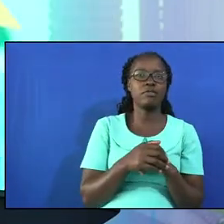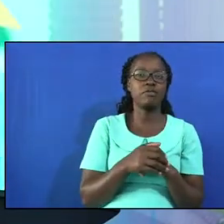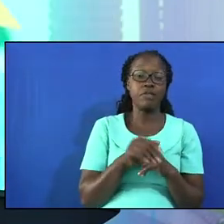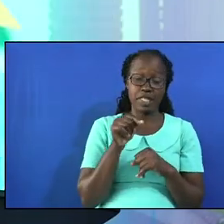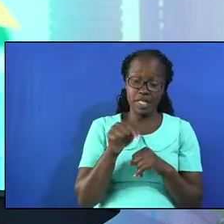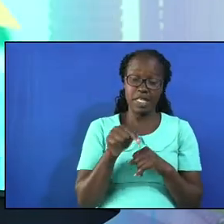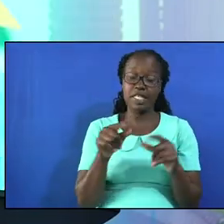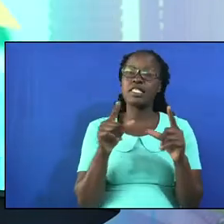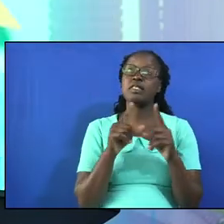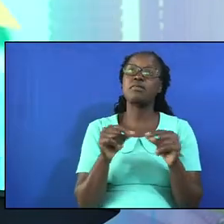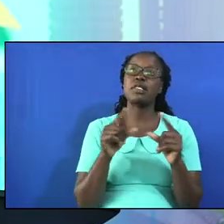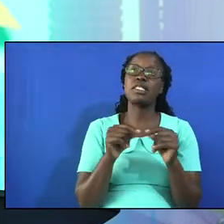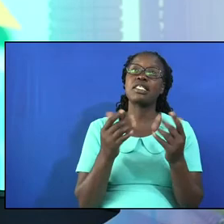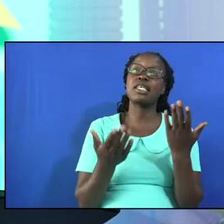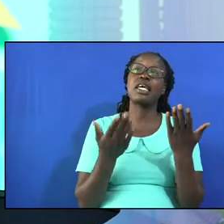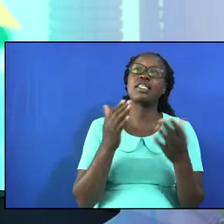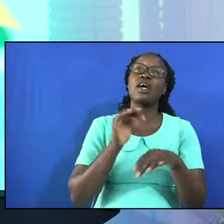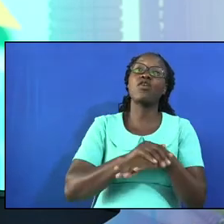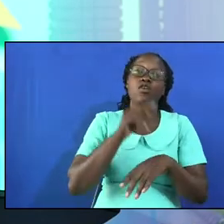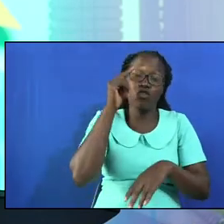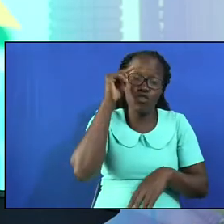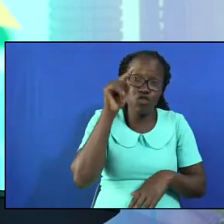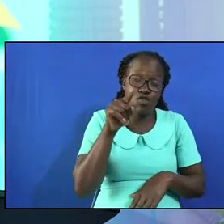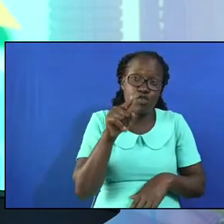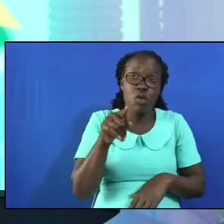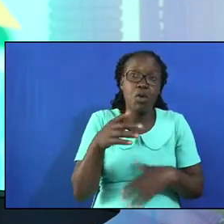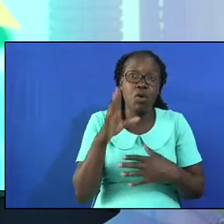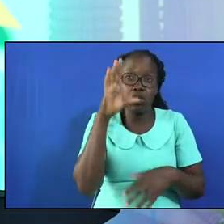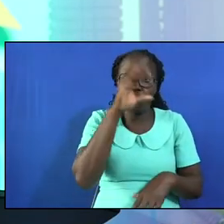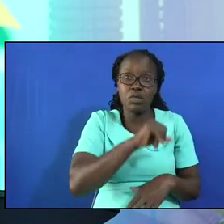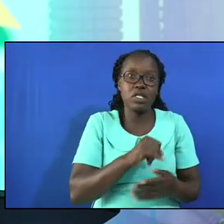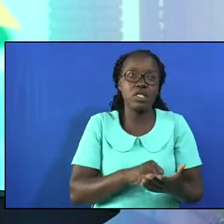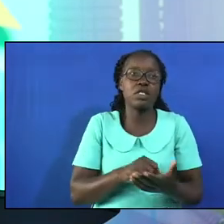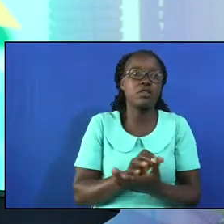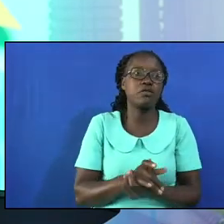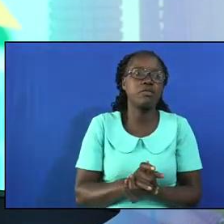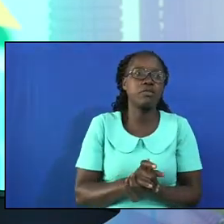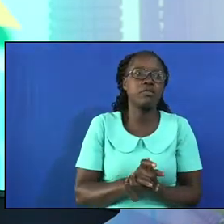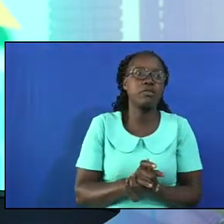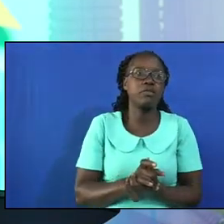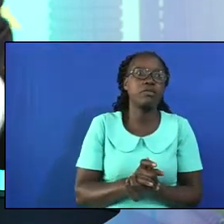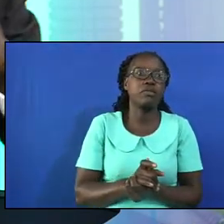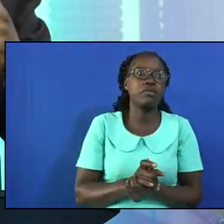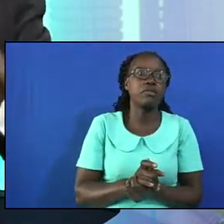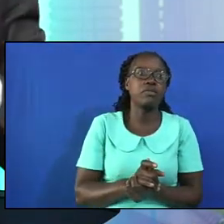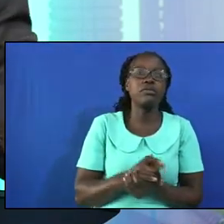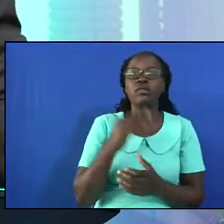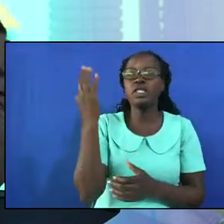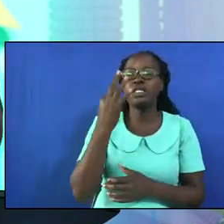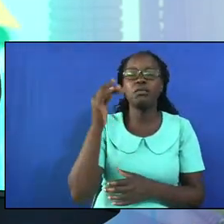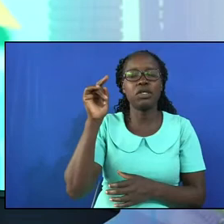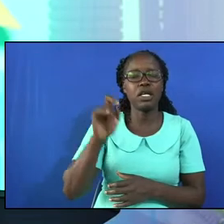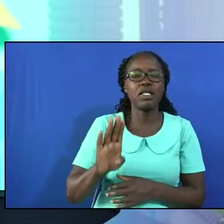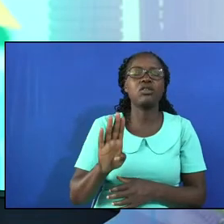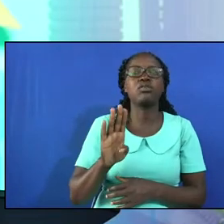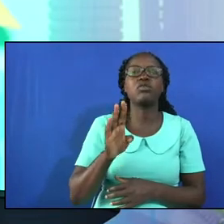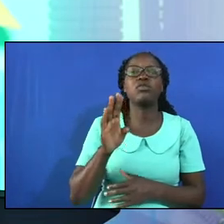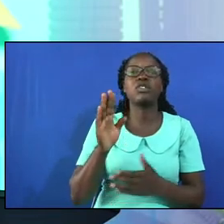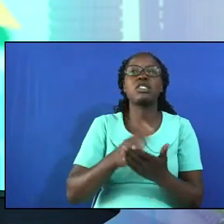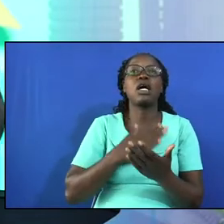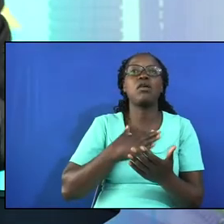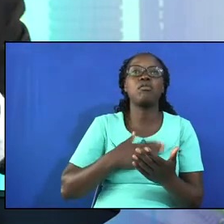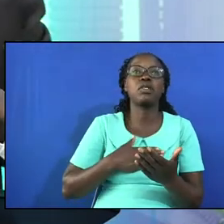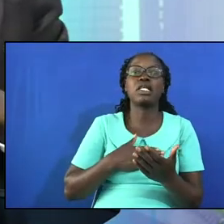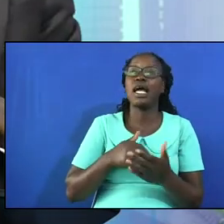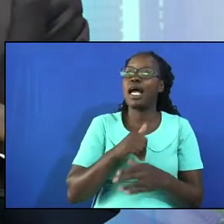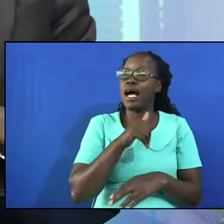This message is either good for you or you missed it. This sermon cannot be for somebody else.